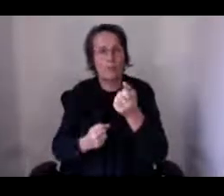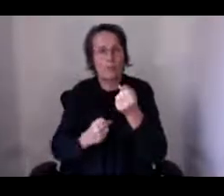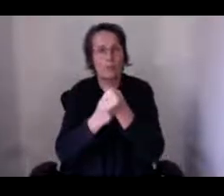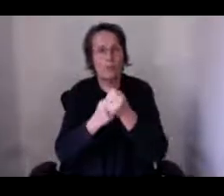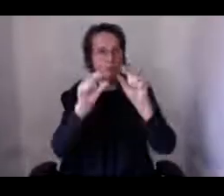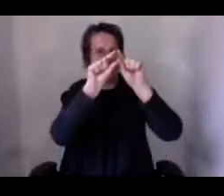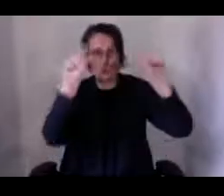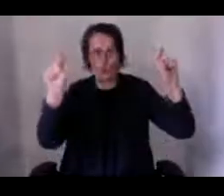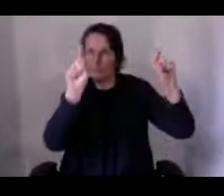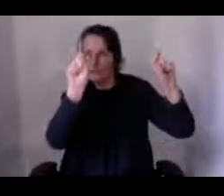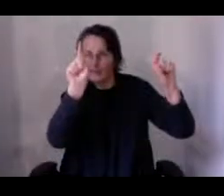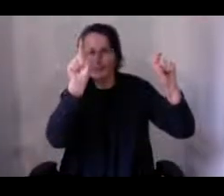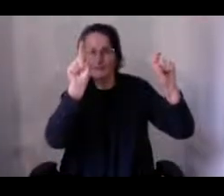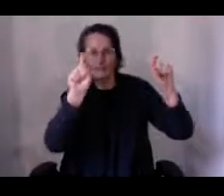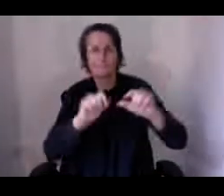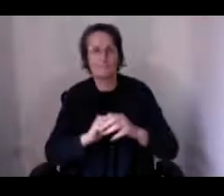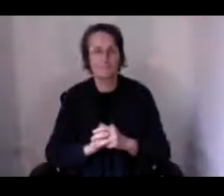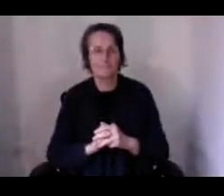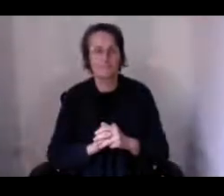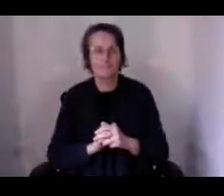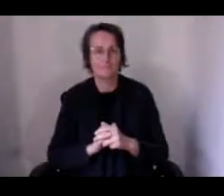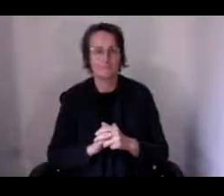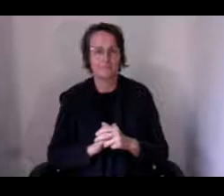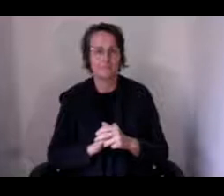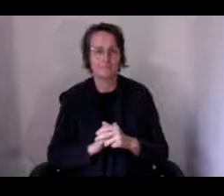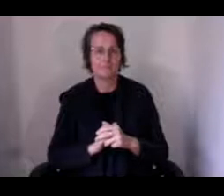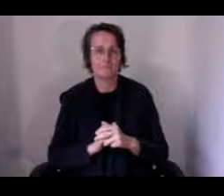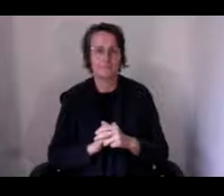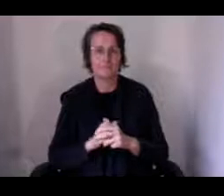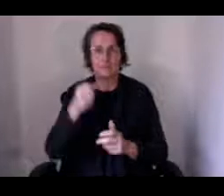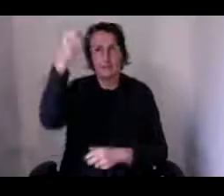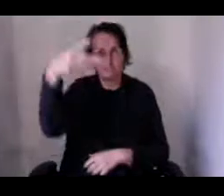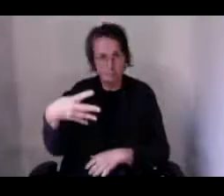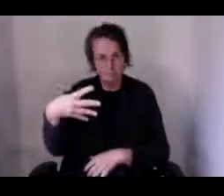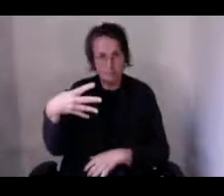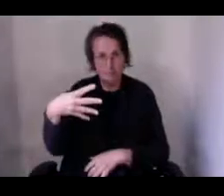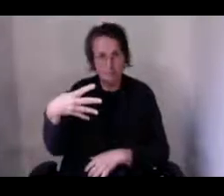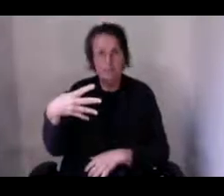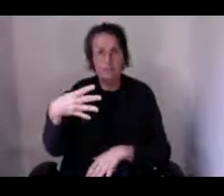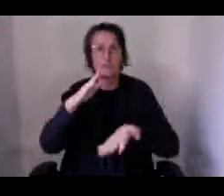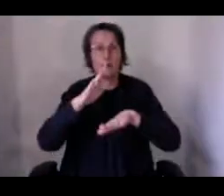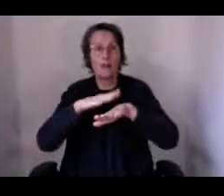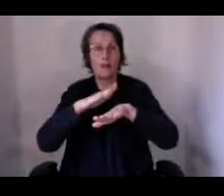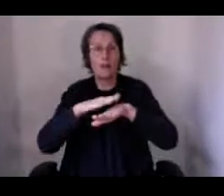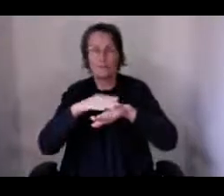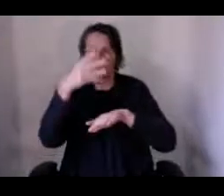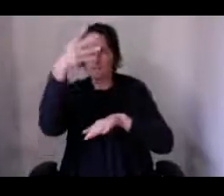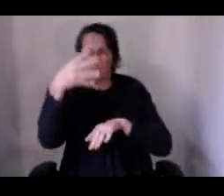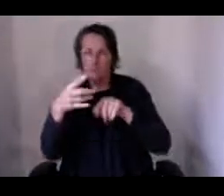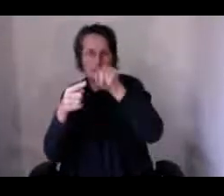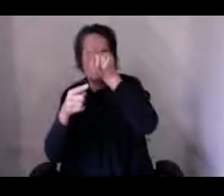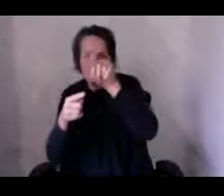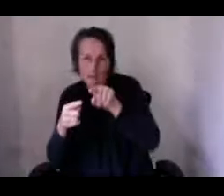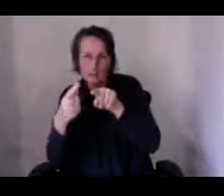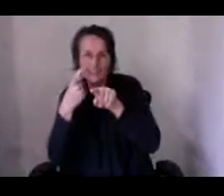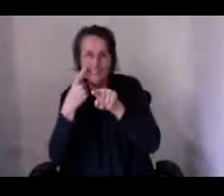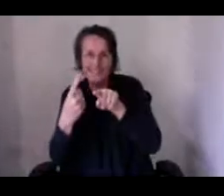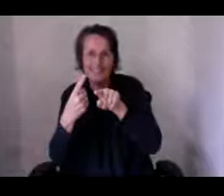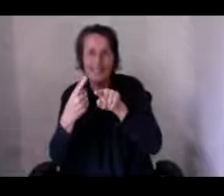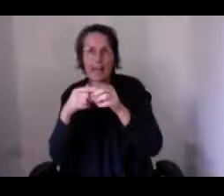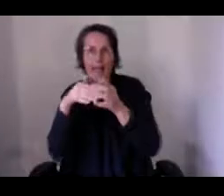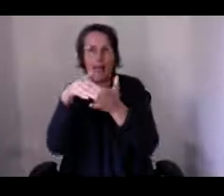on the website, on the top banners. On the drop-down menu on the left-hand side of the Funding and Support page, you select Help